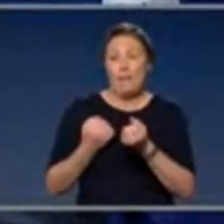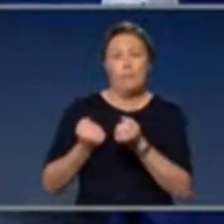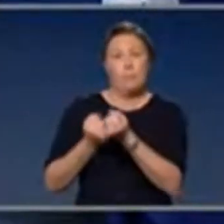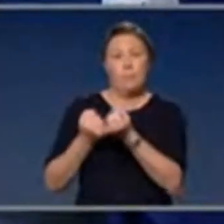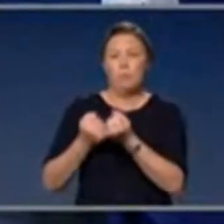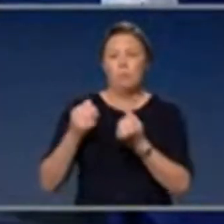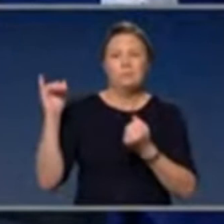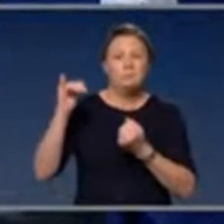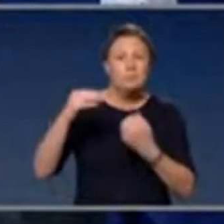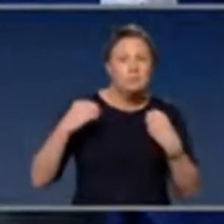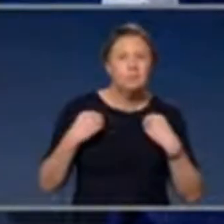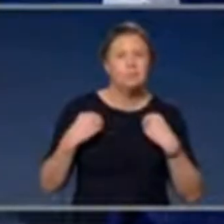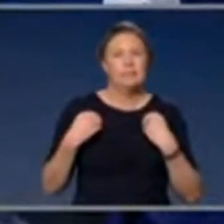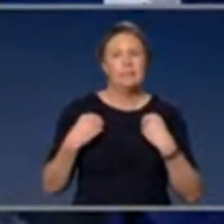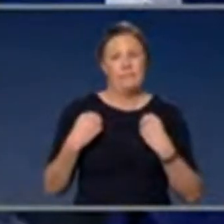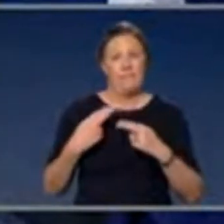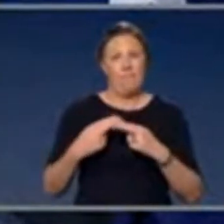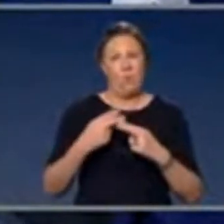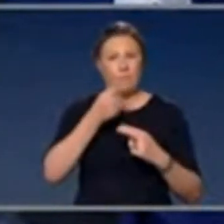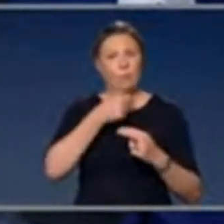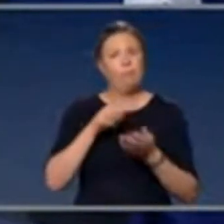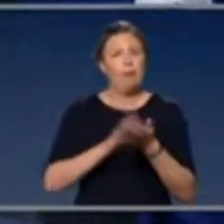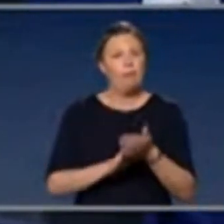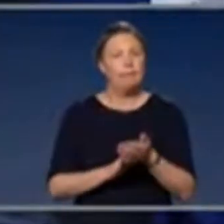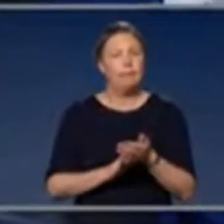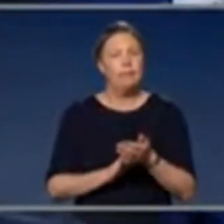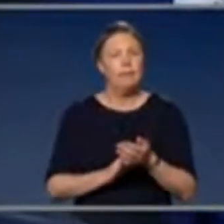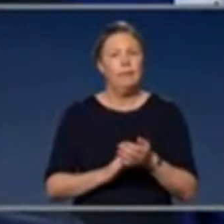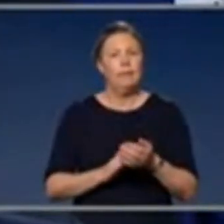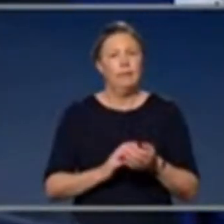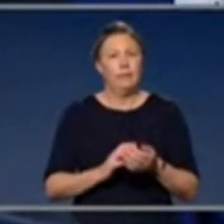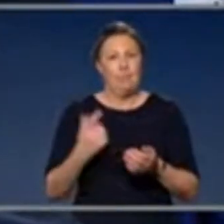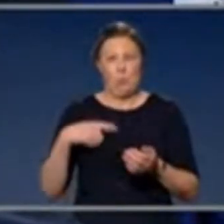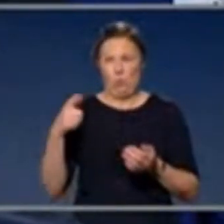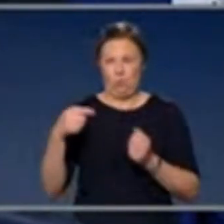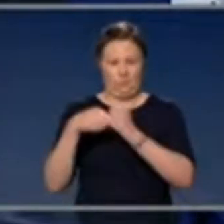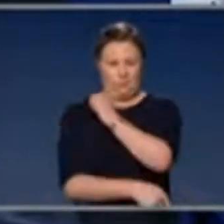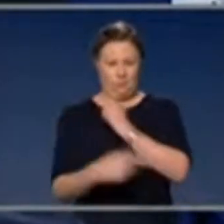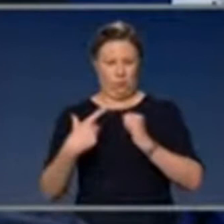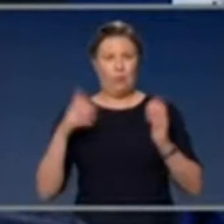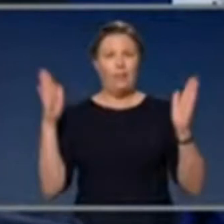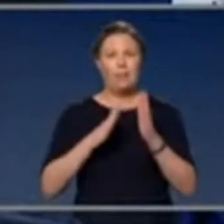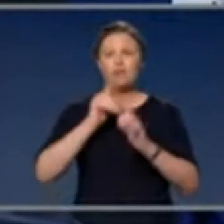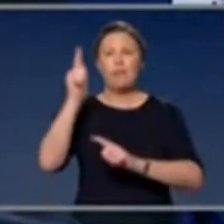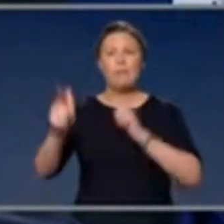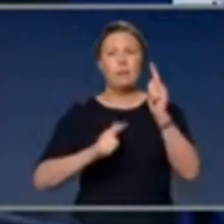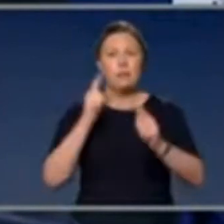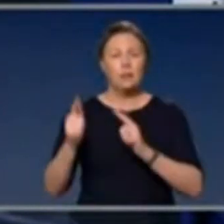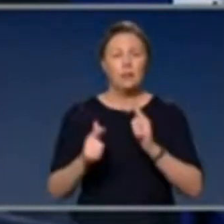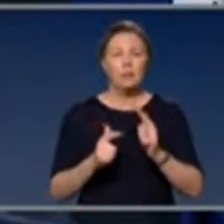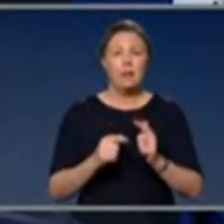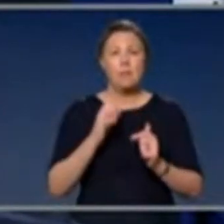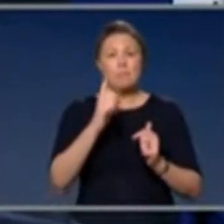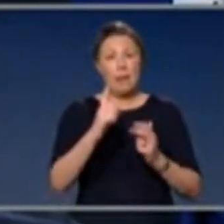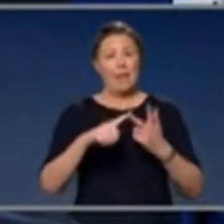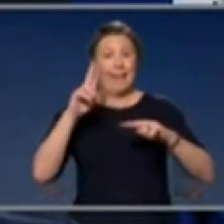many months. But I have been fairly candid and open with the states and territories that where there is a need for further subsidies to